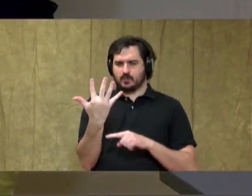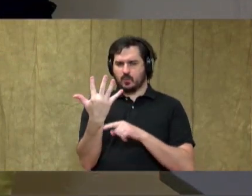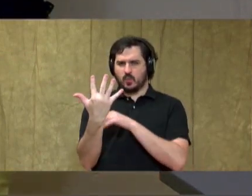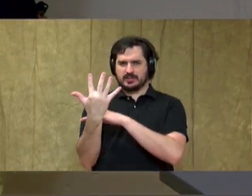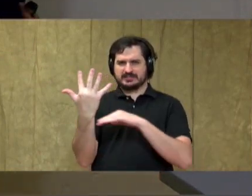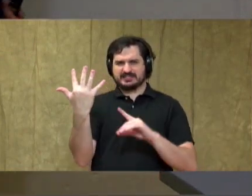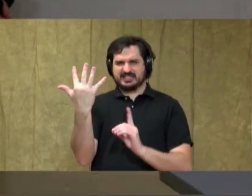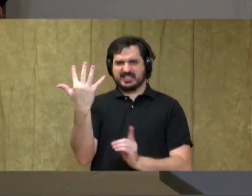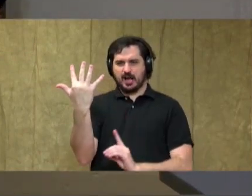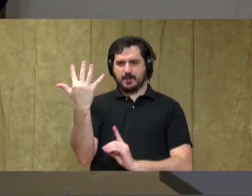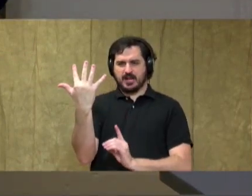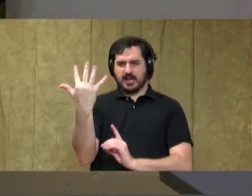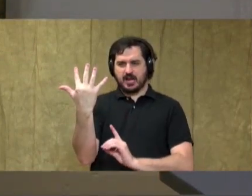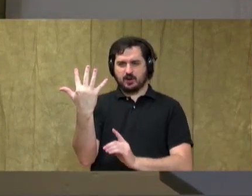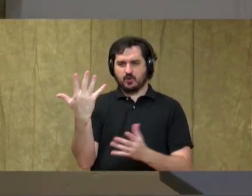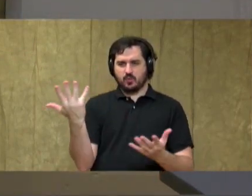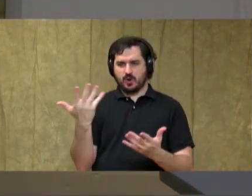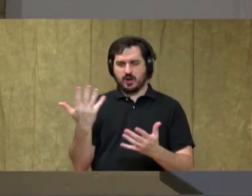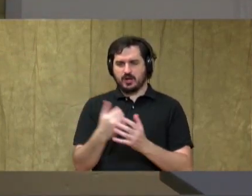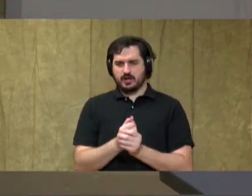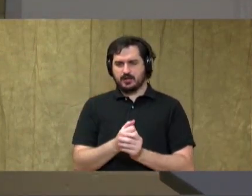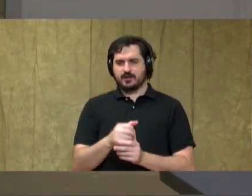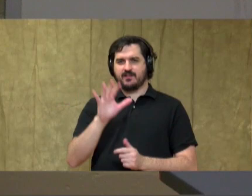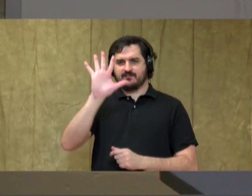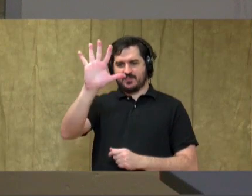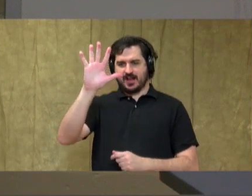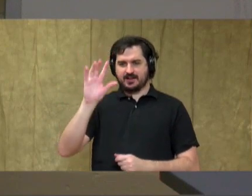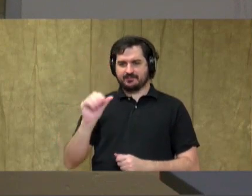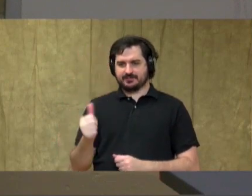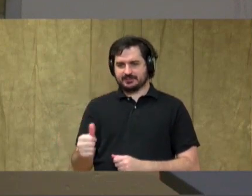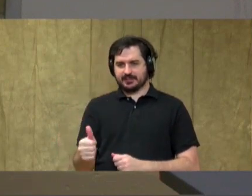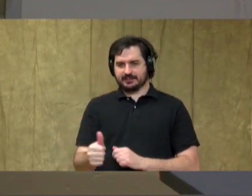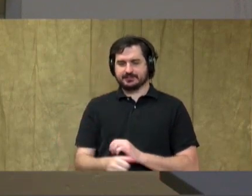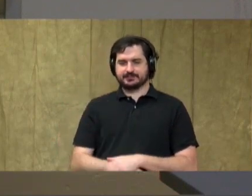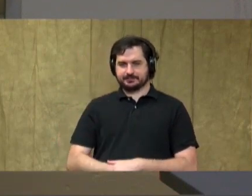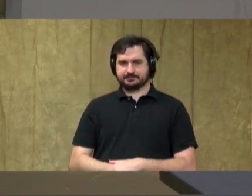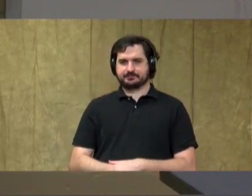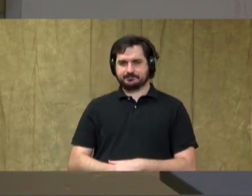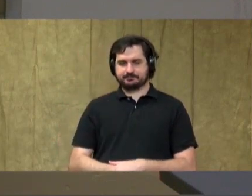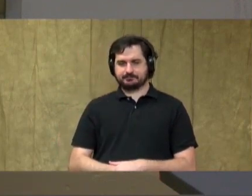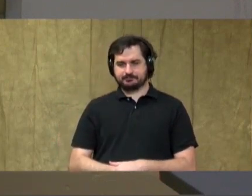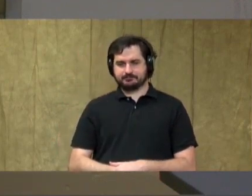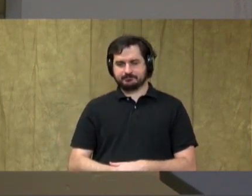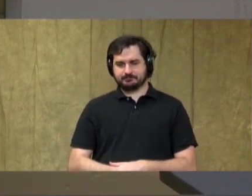denominator be? 5 tenths.